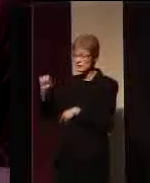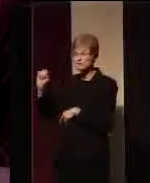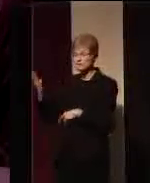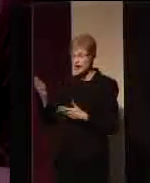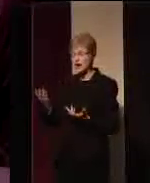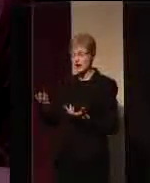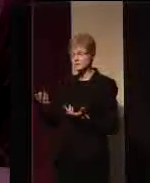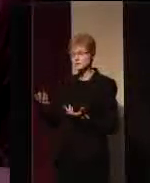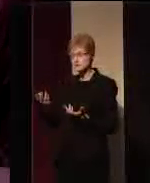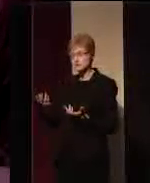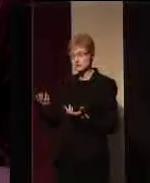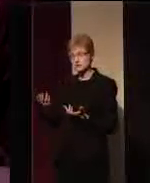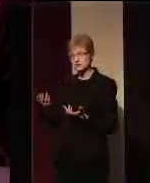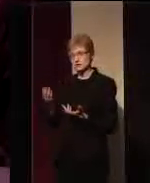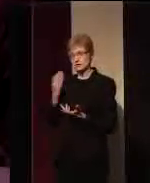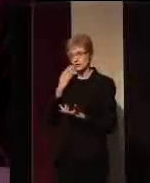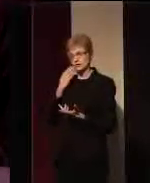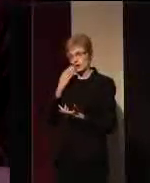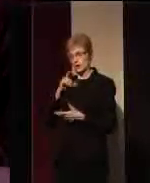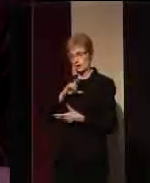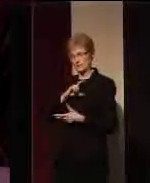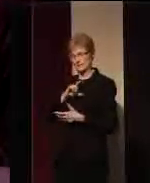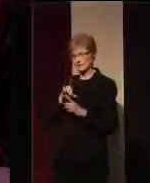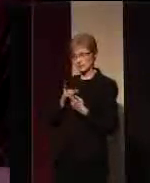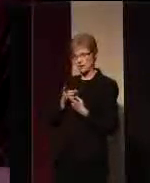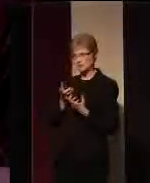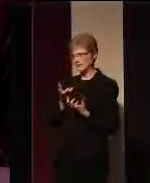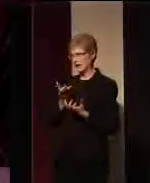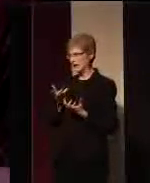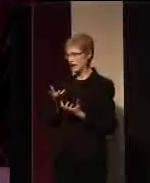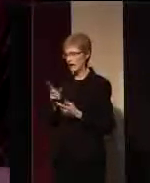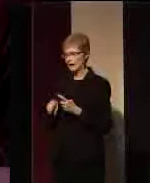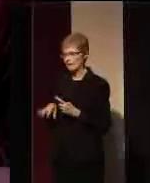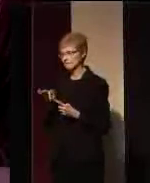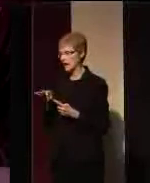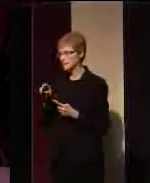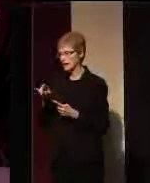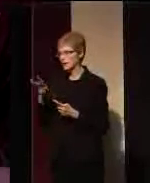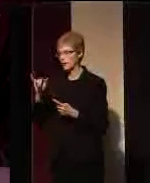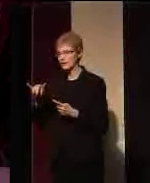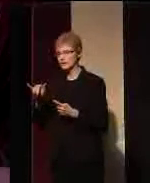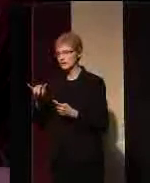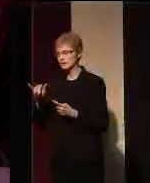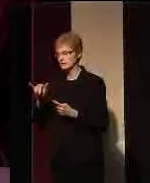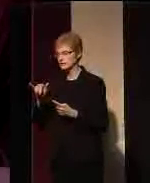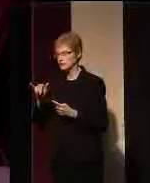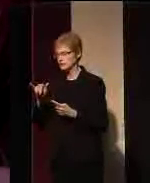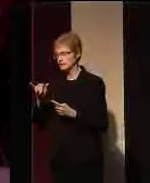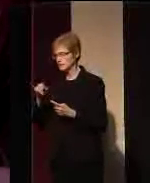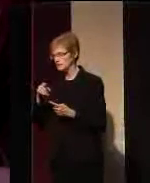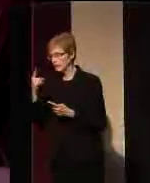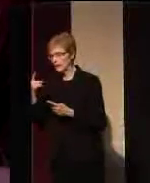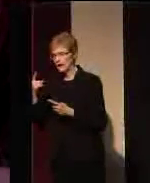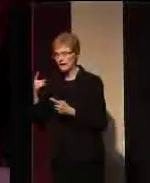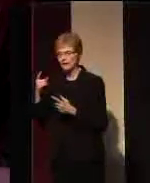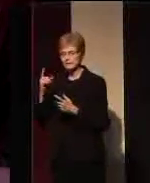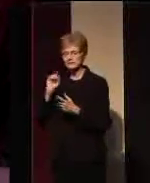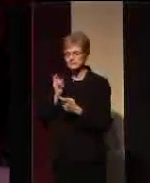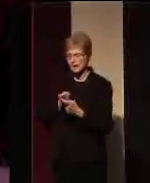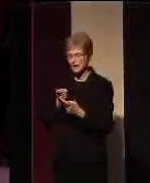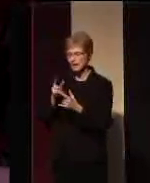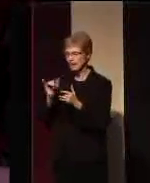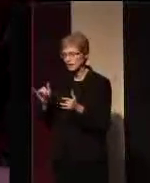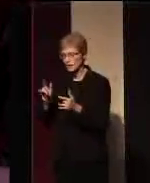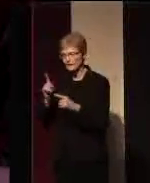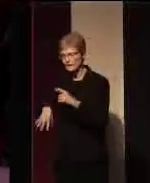are businesses and police departments who have trouble hiring qualified minority candidates, it's a bit of a stretch. So I think the thinking out of